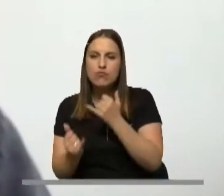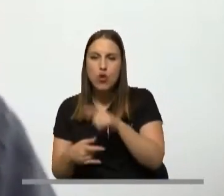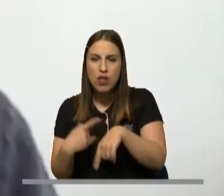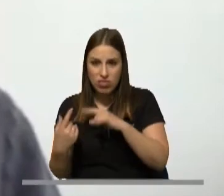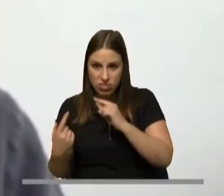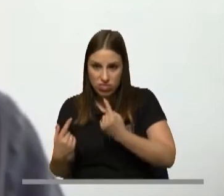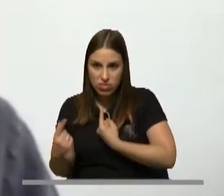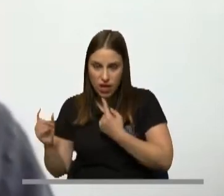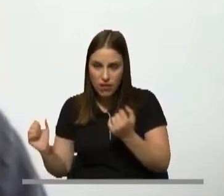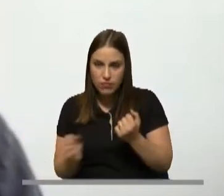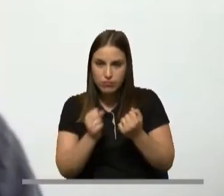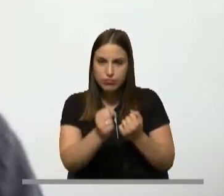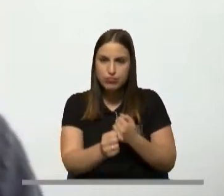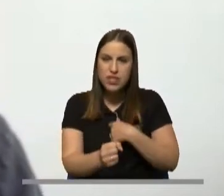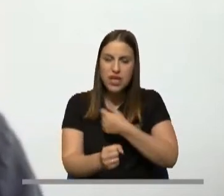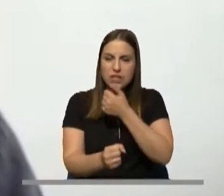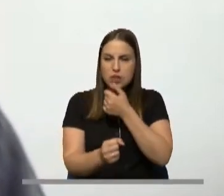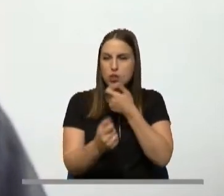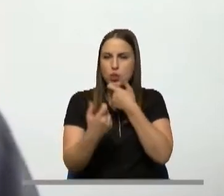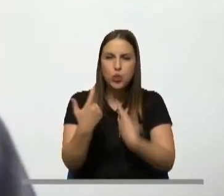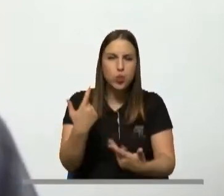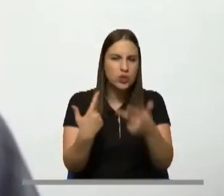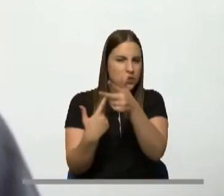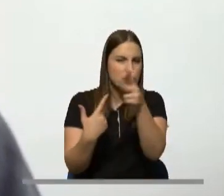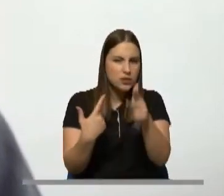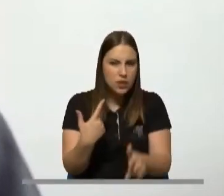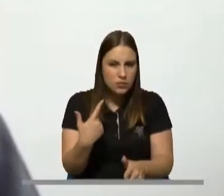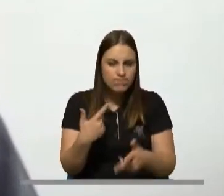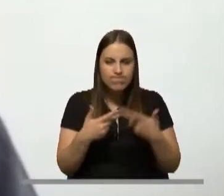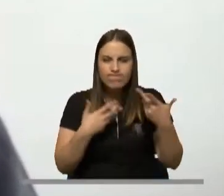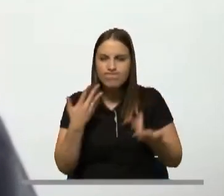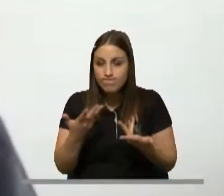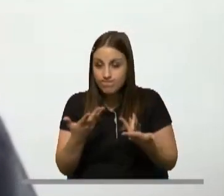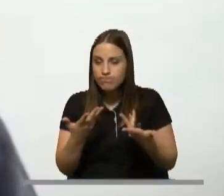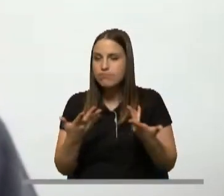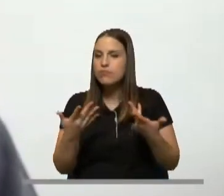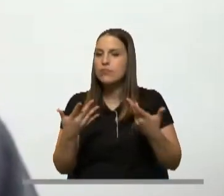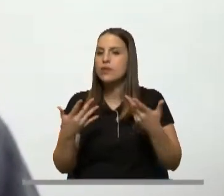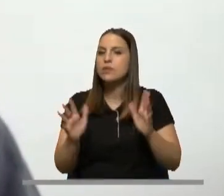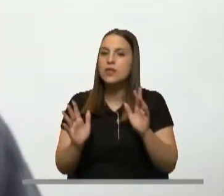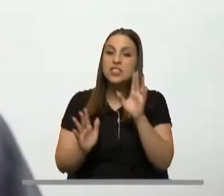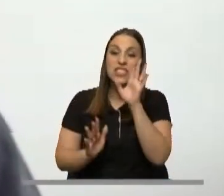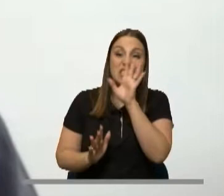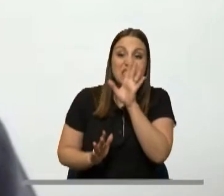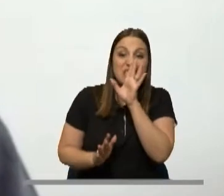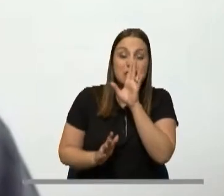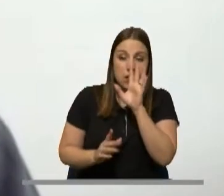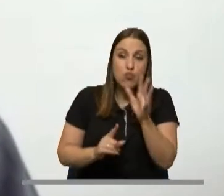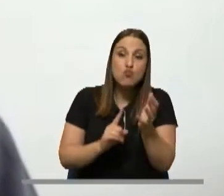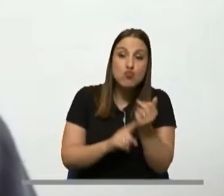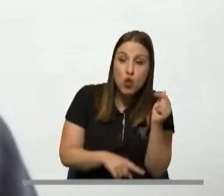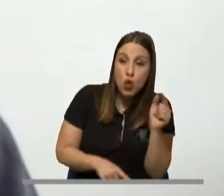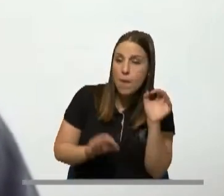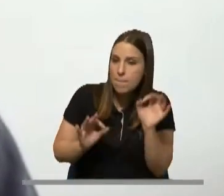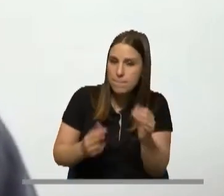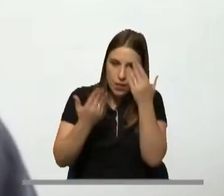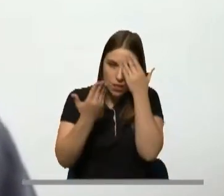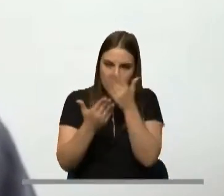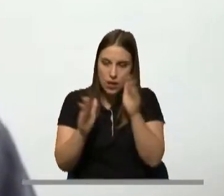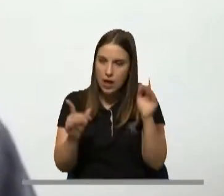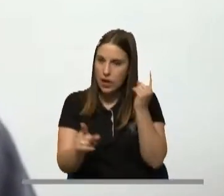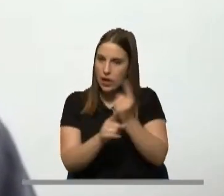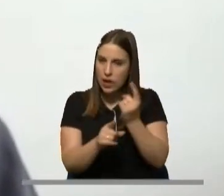the entire decision-making process, but even if they can, in a democracy, the correctness